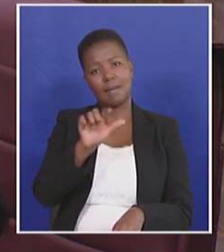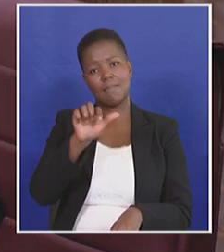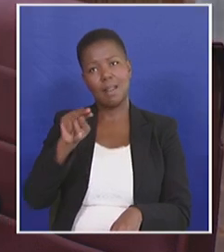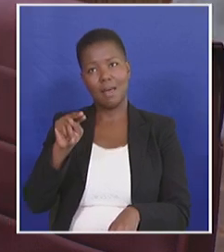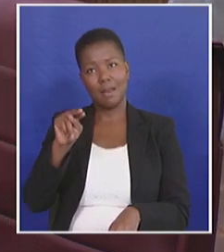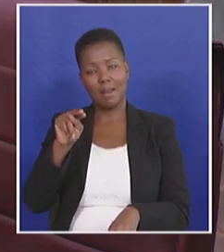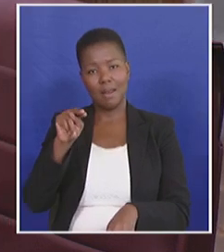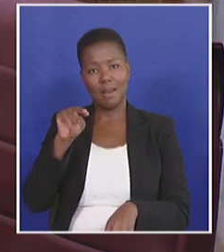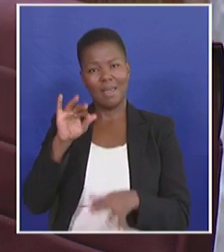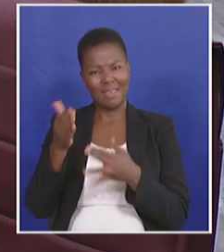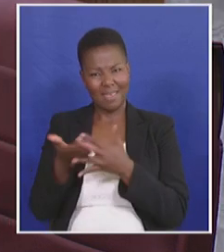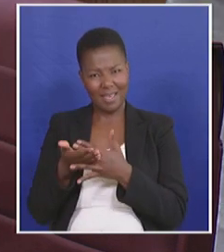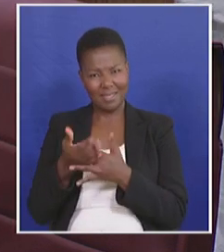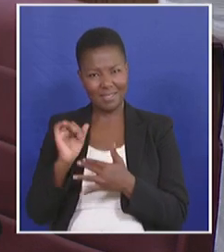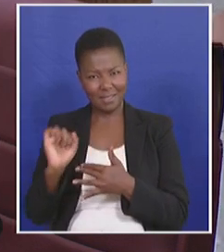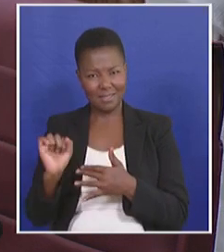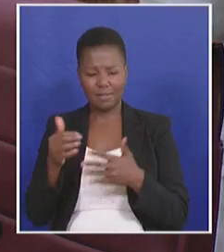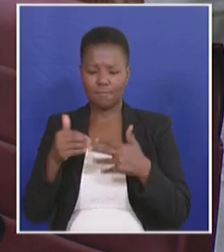the